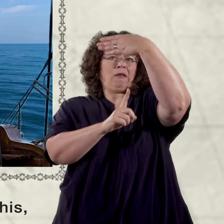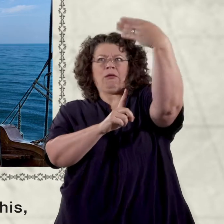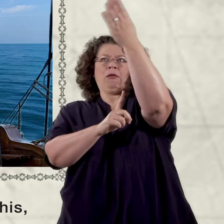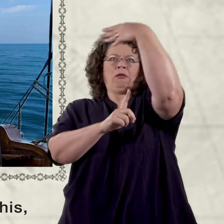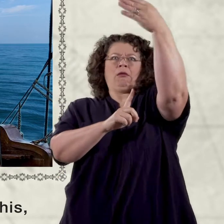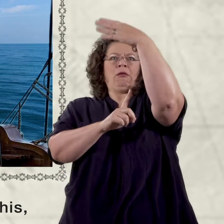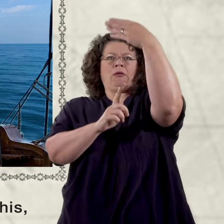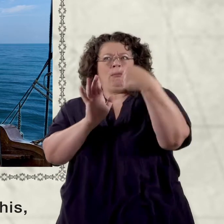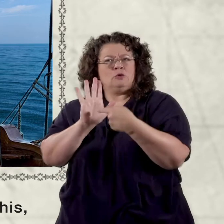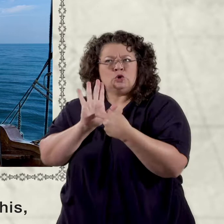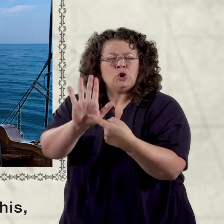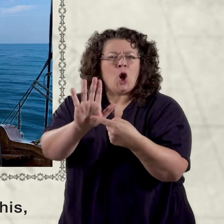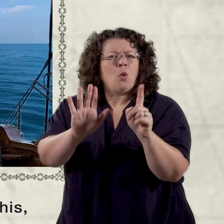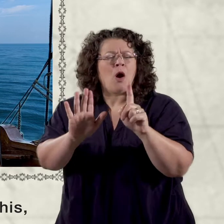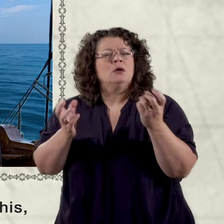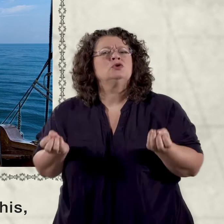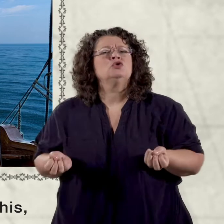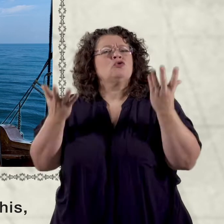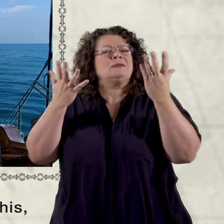to show that we are surrendering.